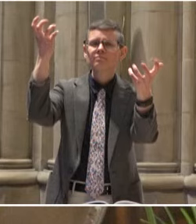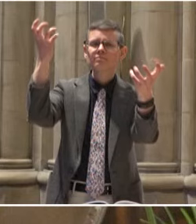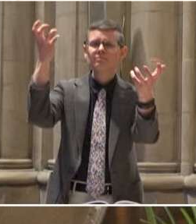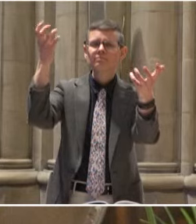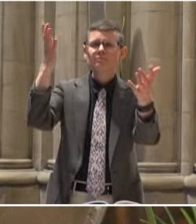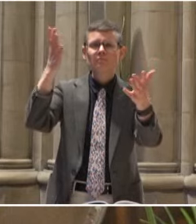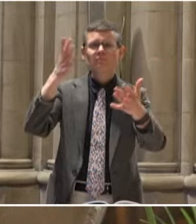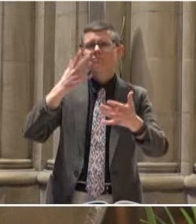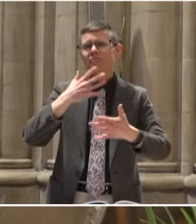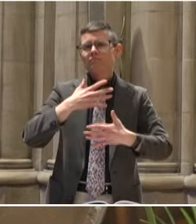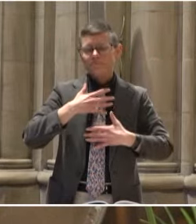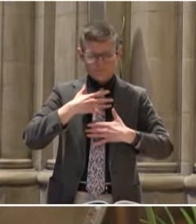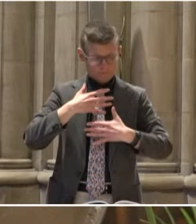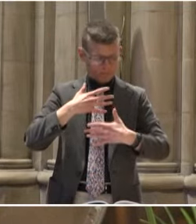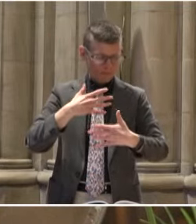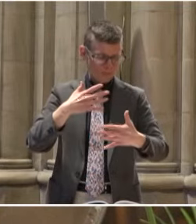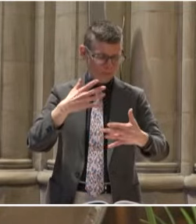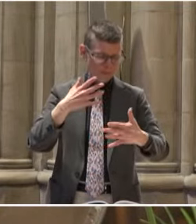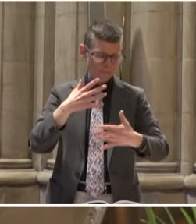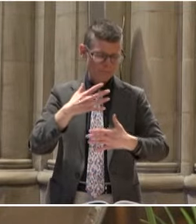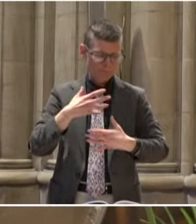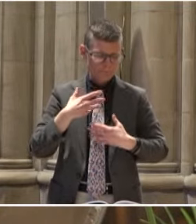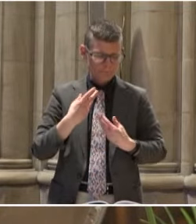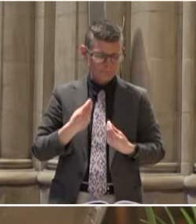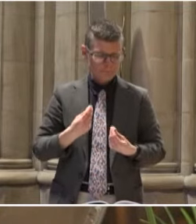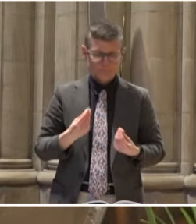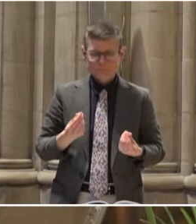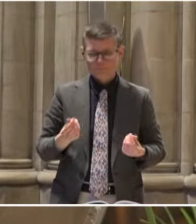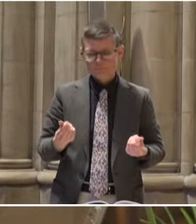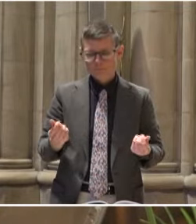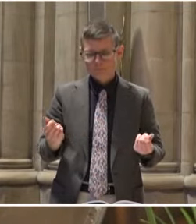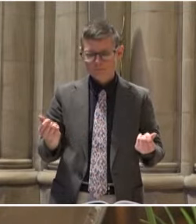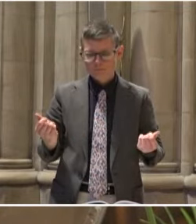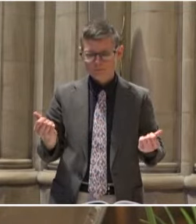and breathed his last.